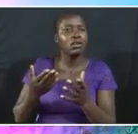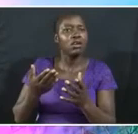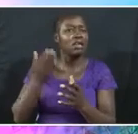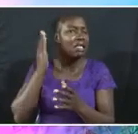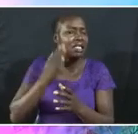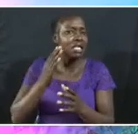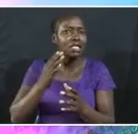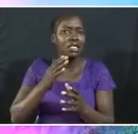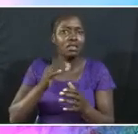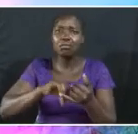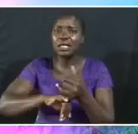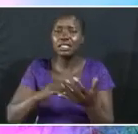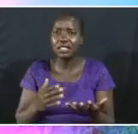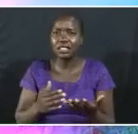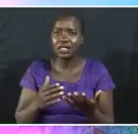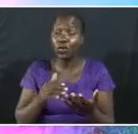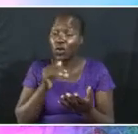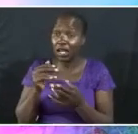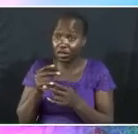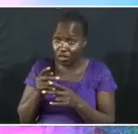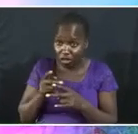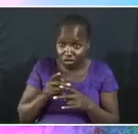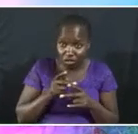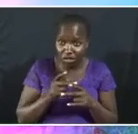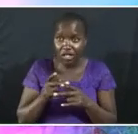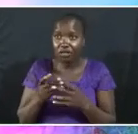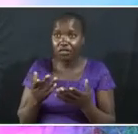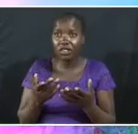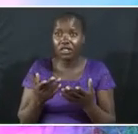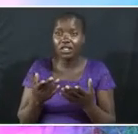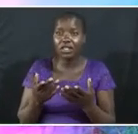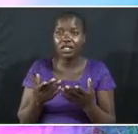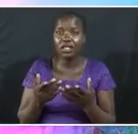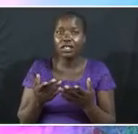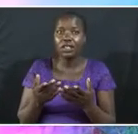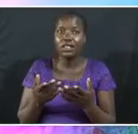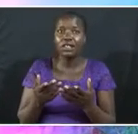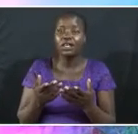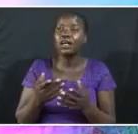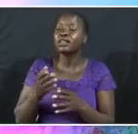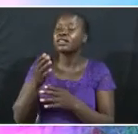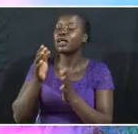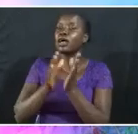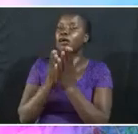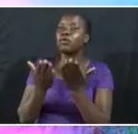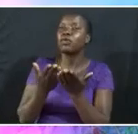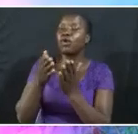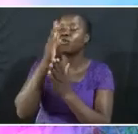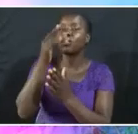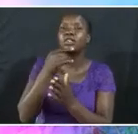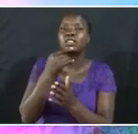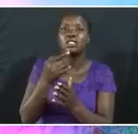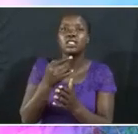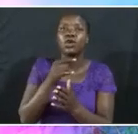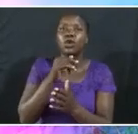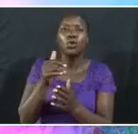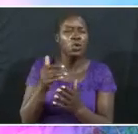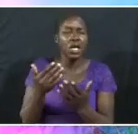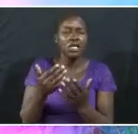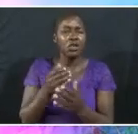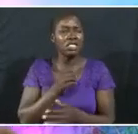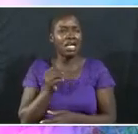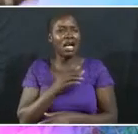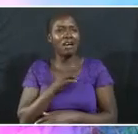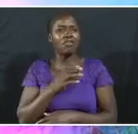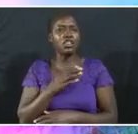We are not careful to answer, is what the Hebrew boys said. We are not careful to answer.